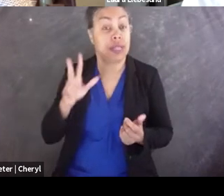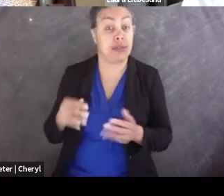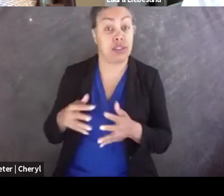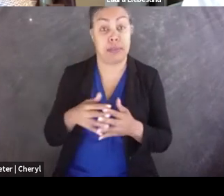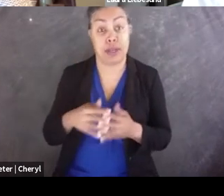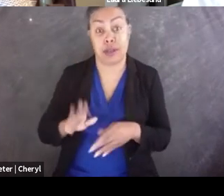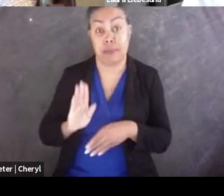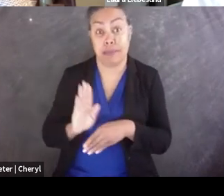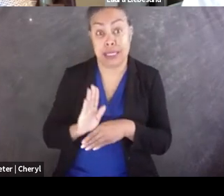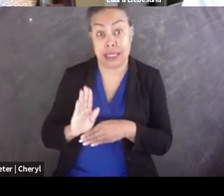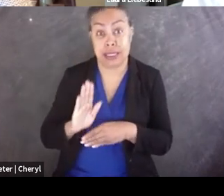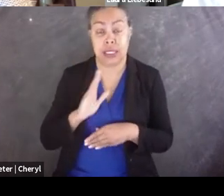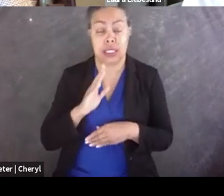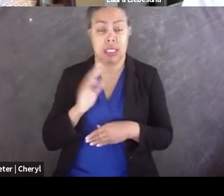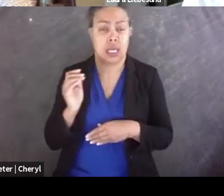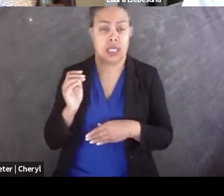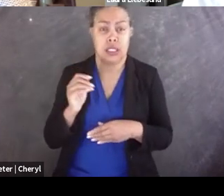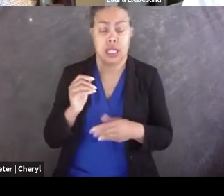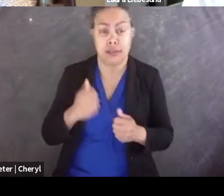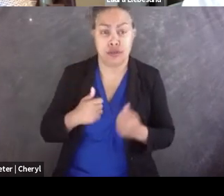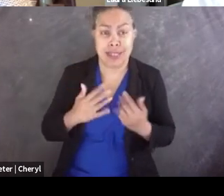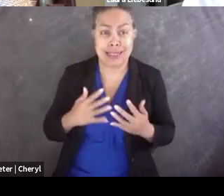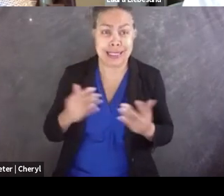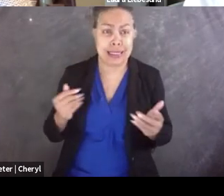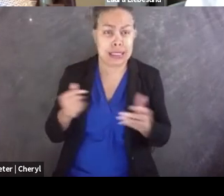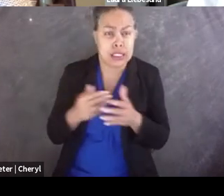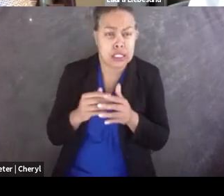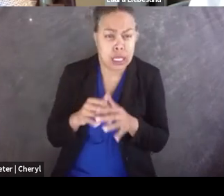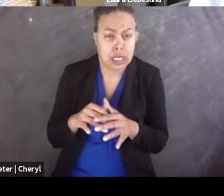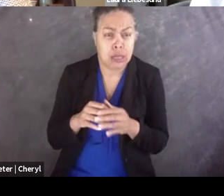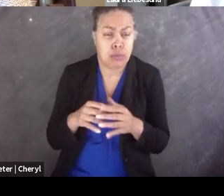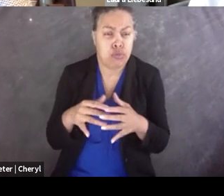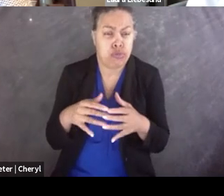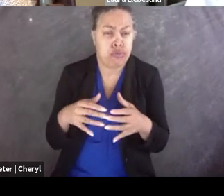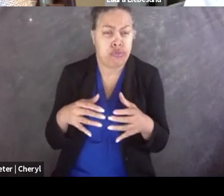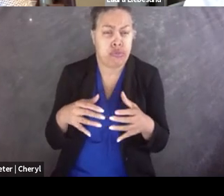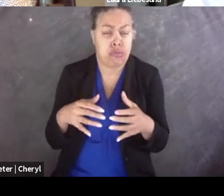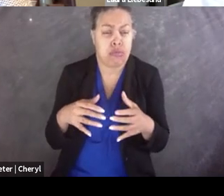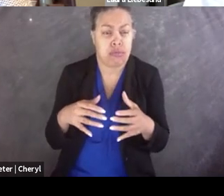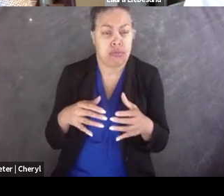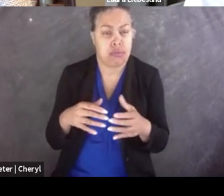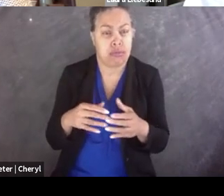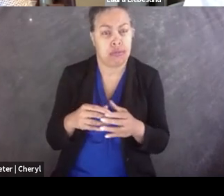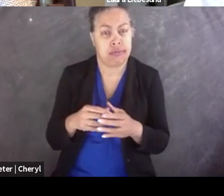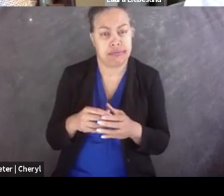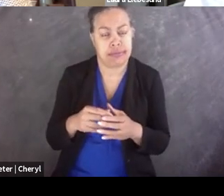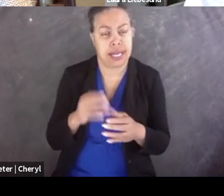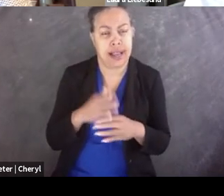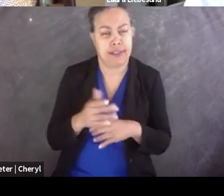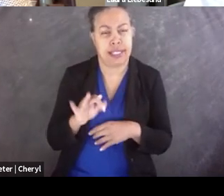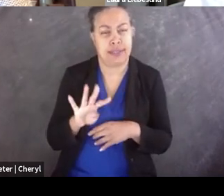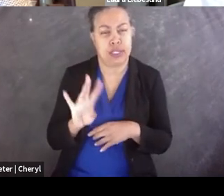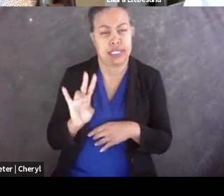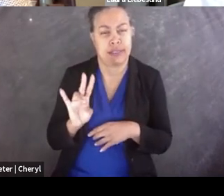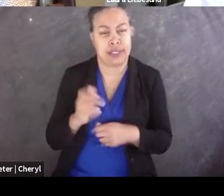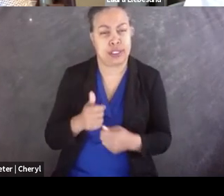businesses and residents started to ebb after a 1947 Supreme Court decision that